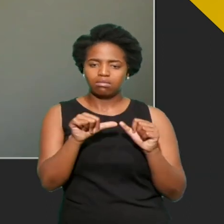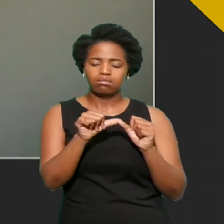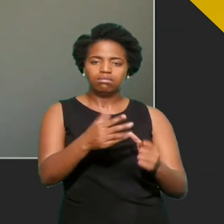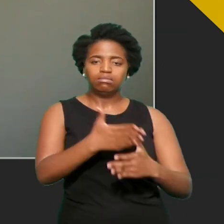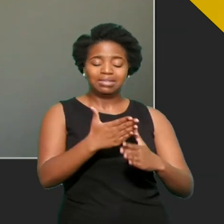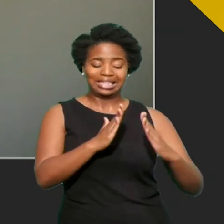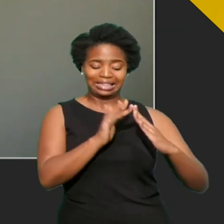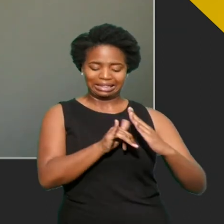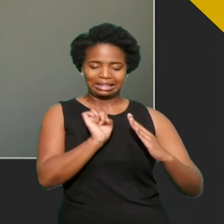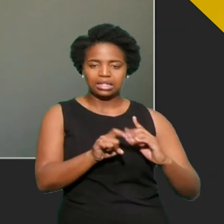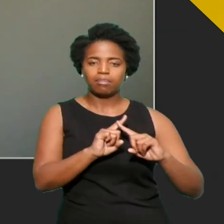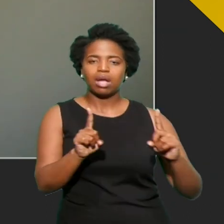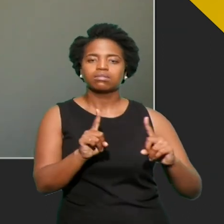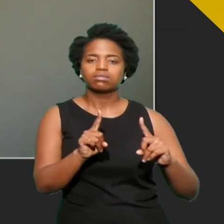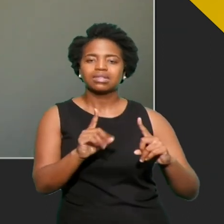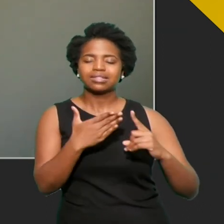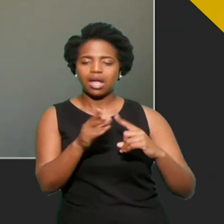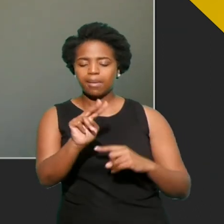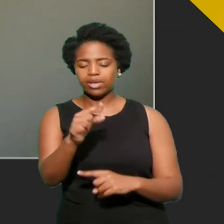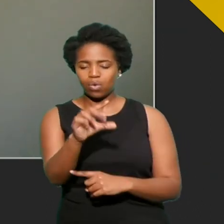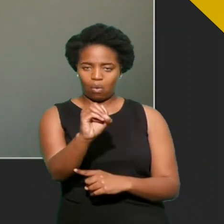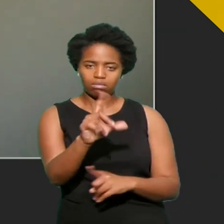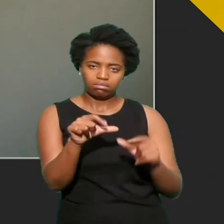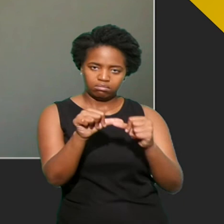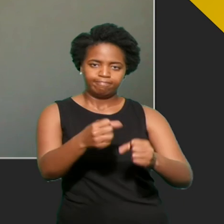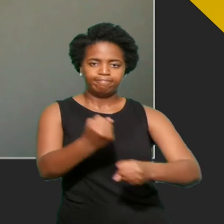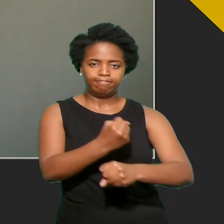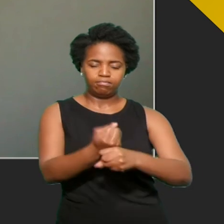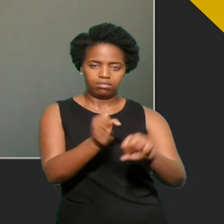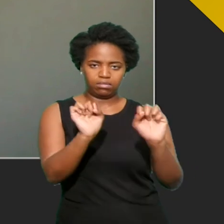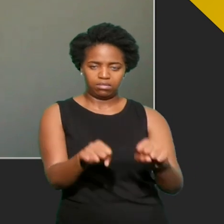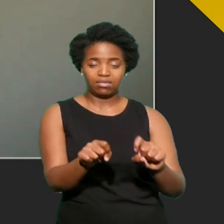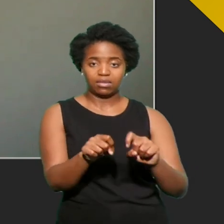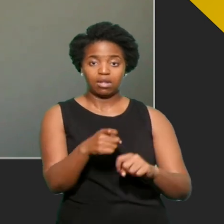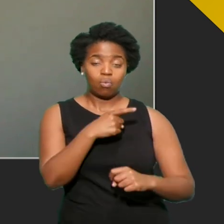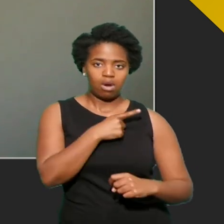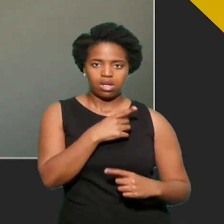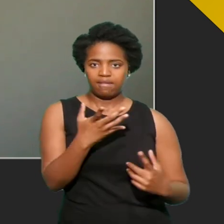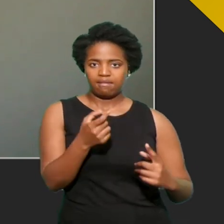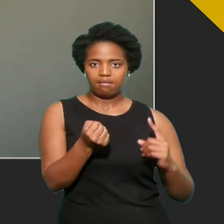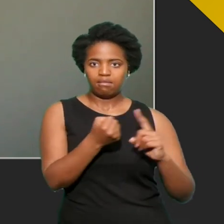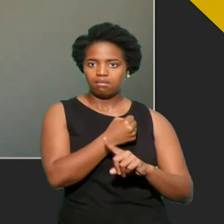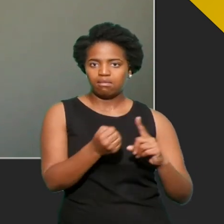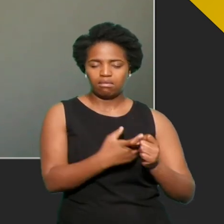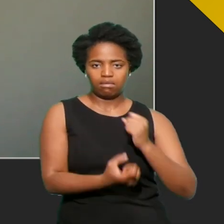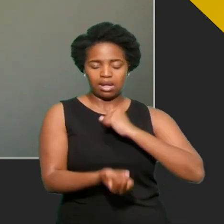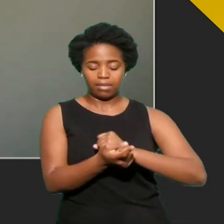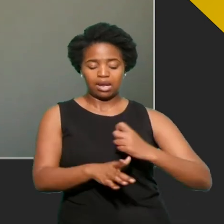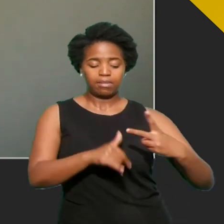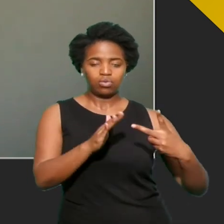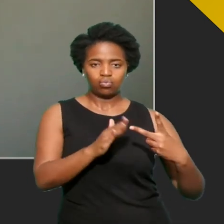even during lockdown, who are available. One, keep from that violent situation, and then number